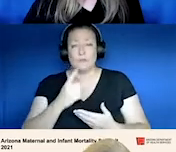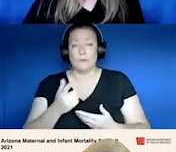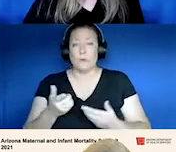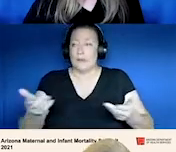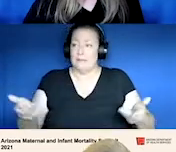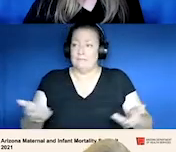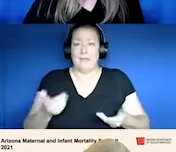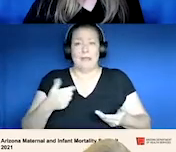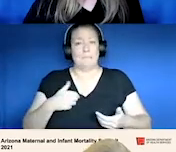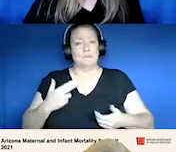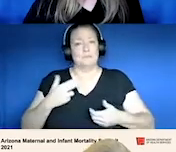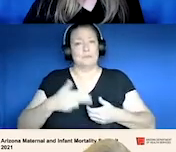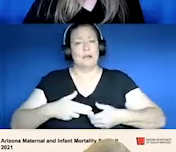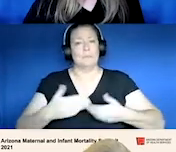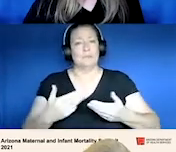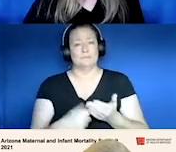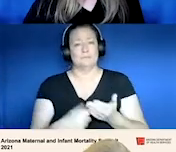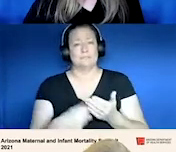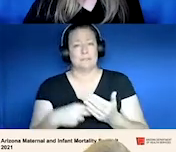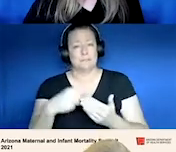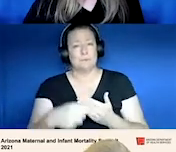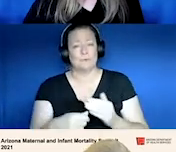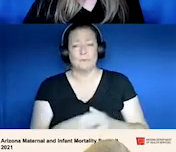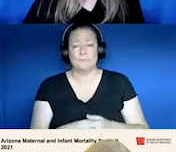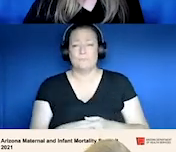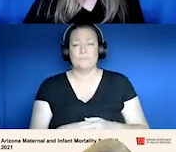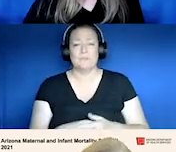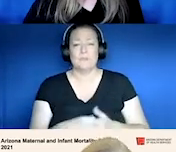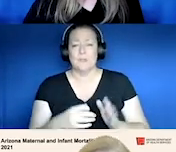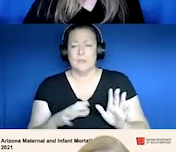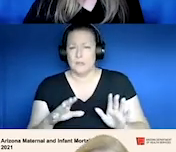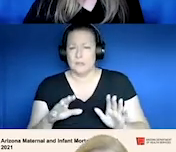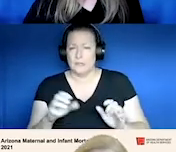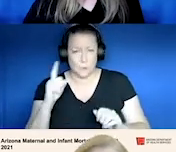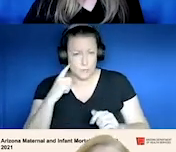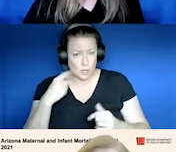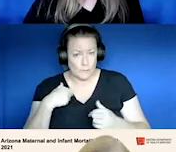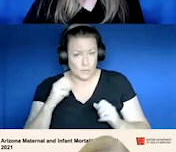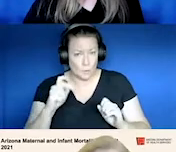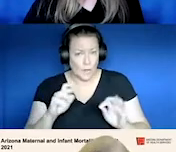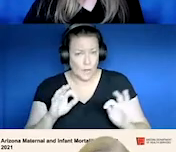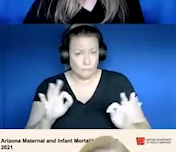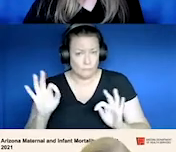to discuss our program. I just want to check in. Can everybody hear me okay?